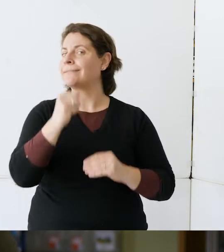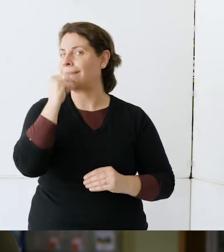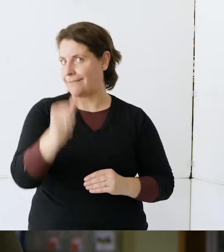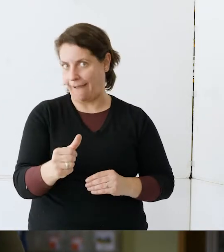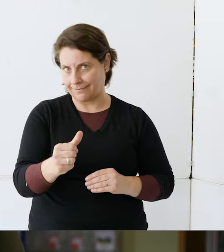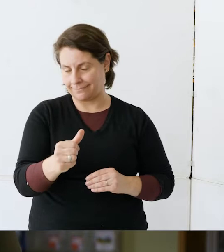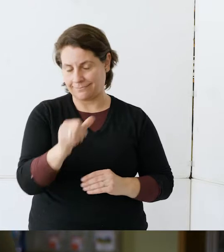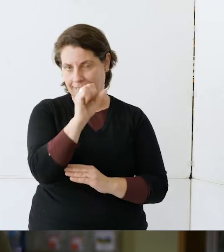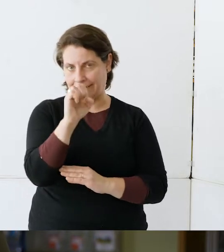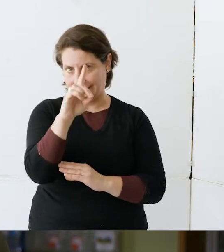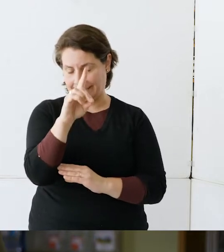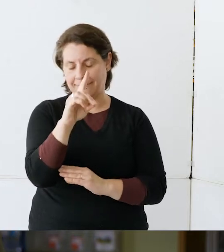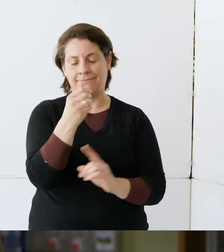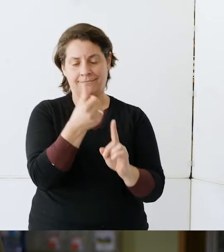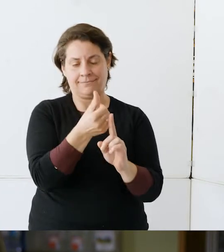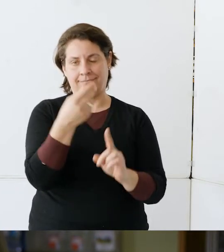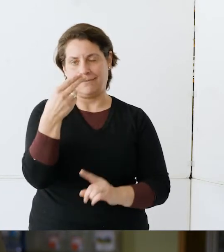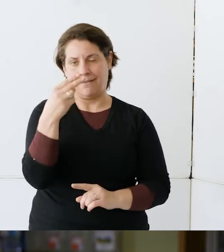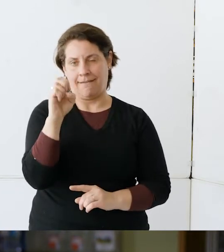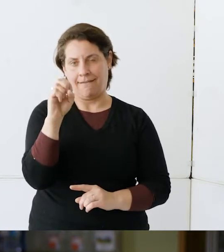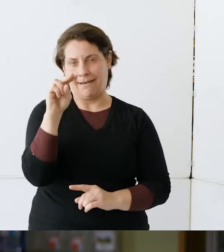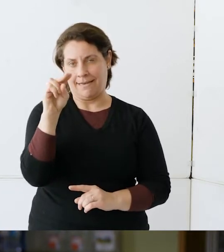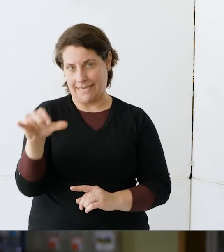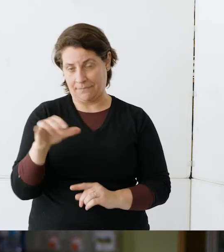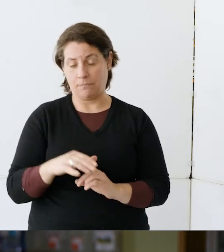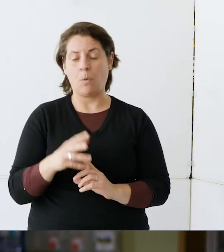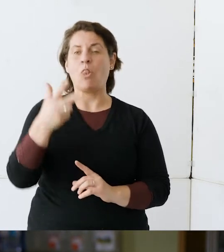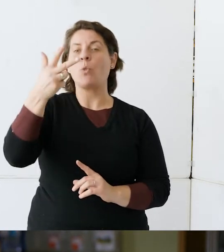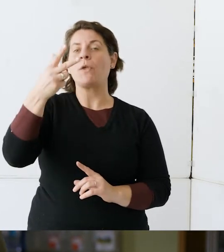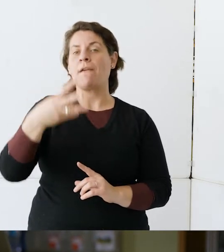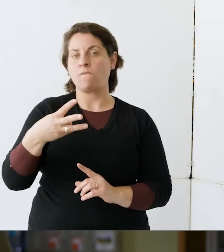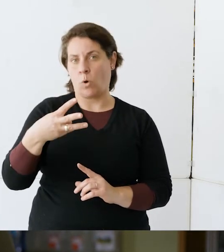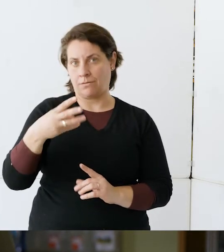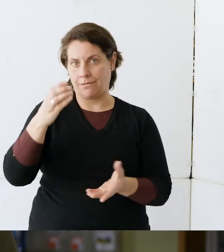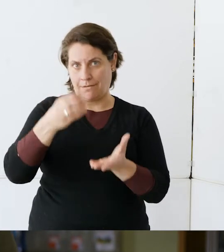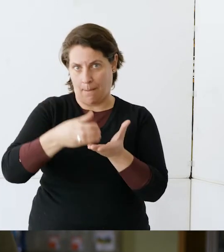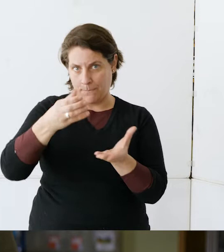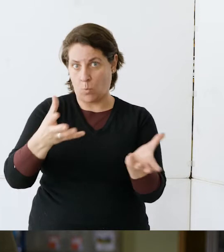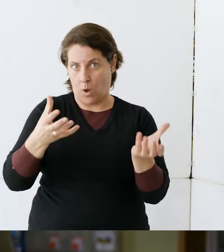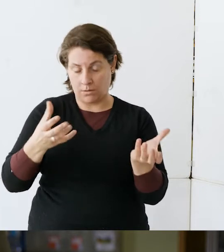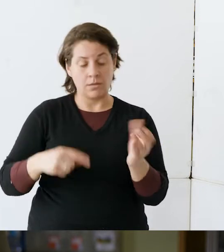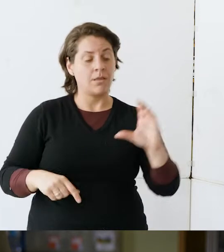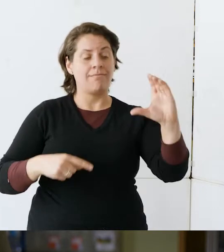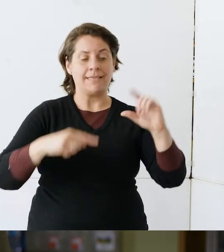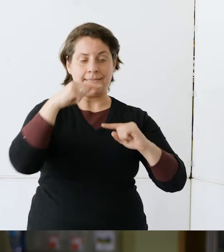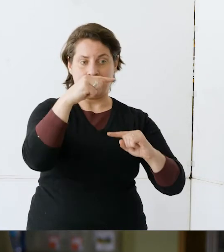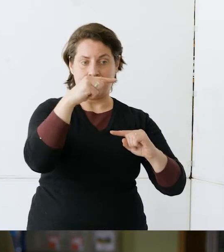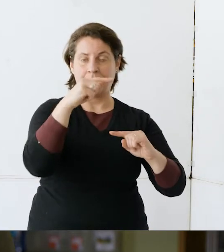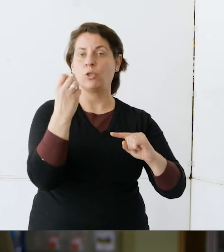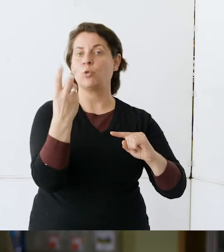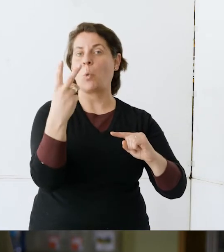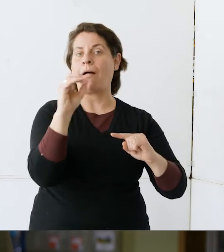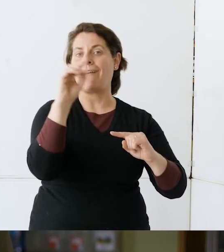is our non-seed, which is our honey. And we are going for 3/4 cup honey. So we have 12 ounces in